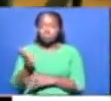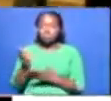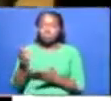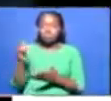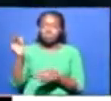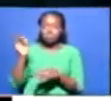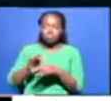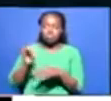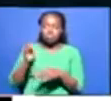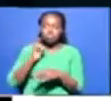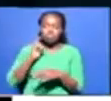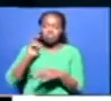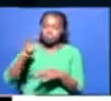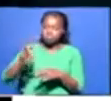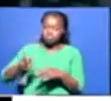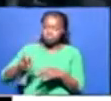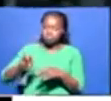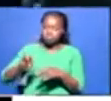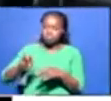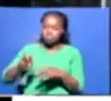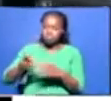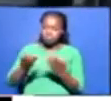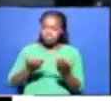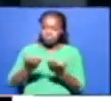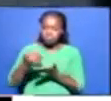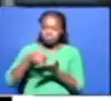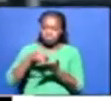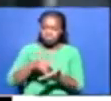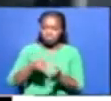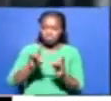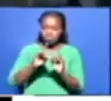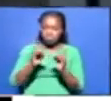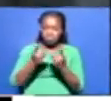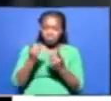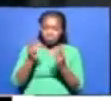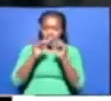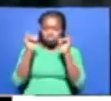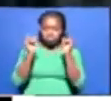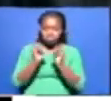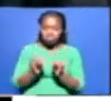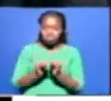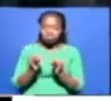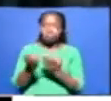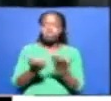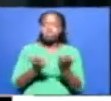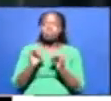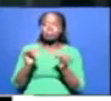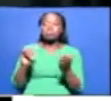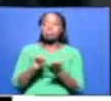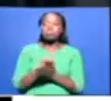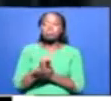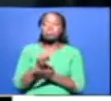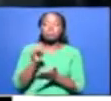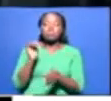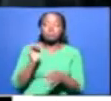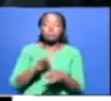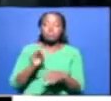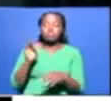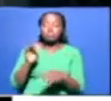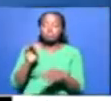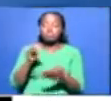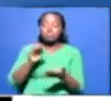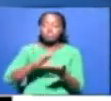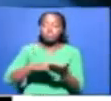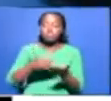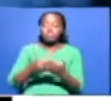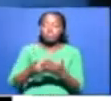$1.7 billion worth of trade. The Department for International Trade said new import tariffs will apply to goods including platinum